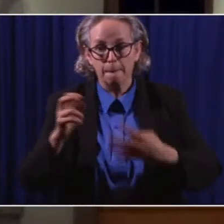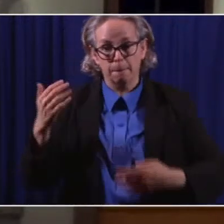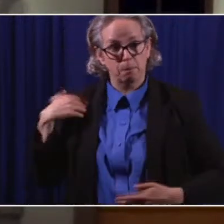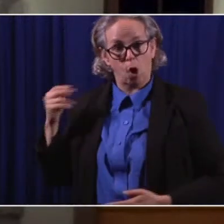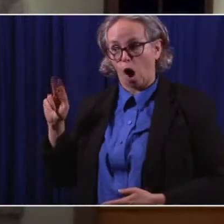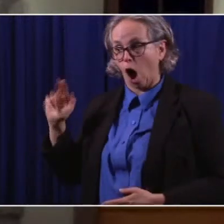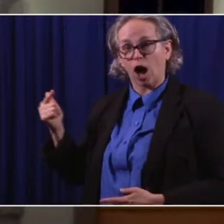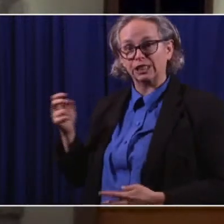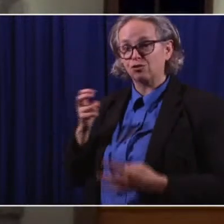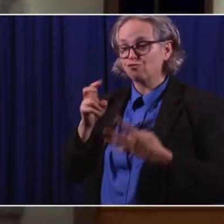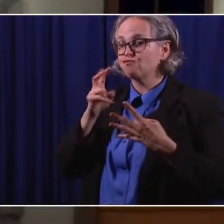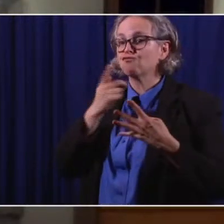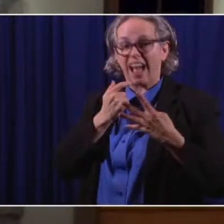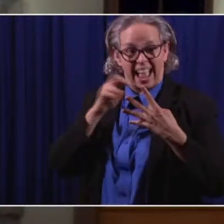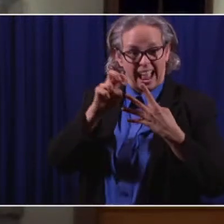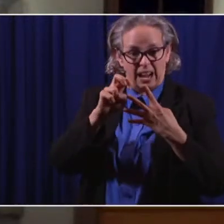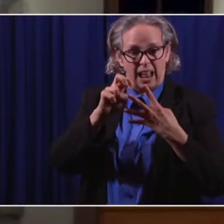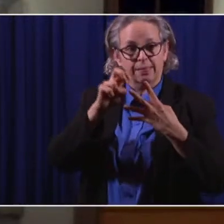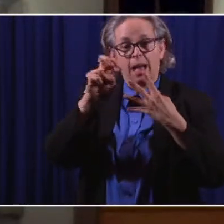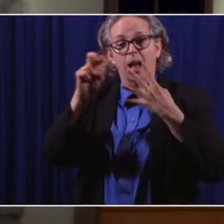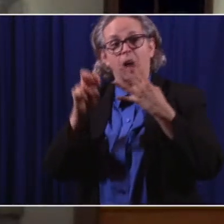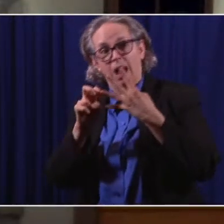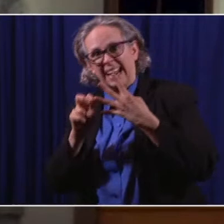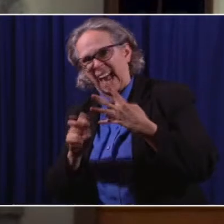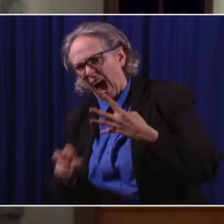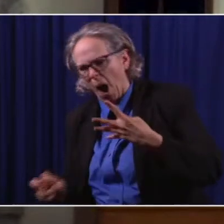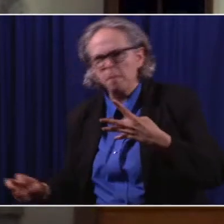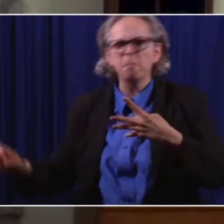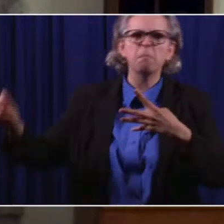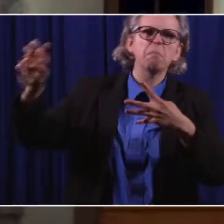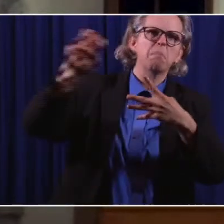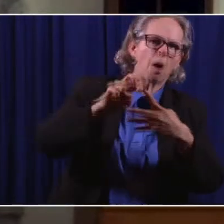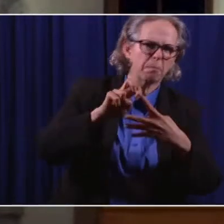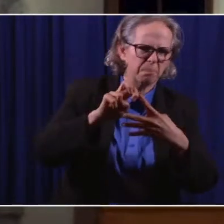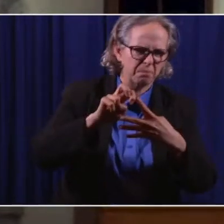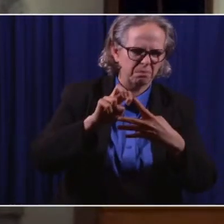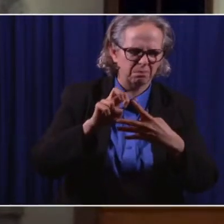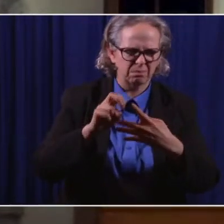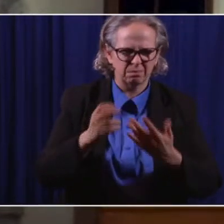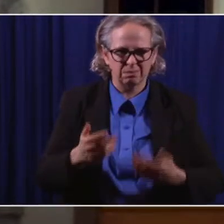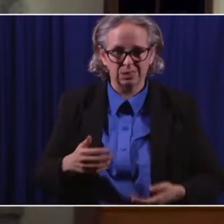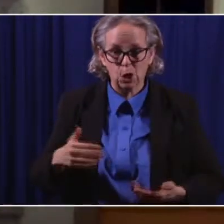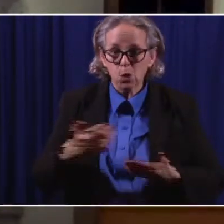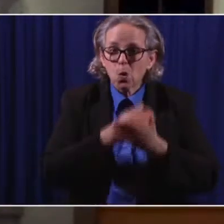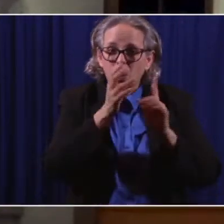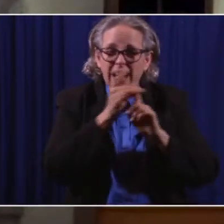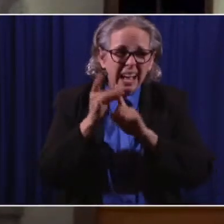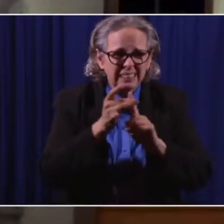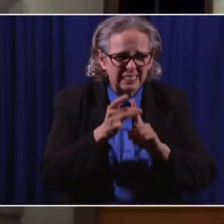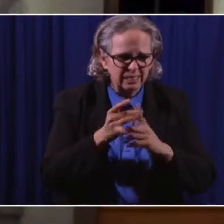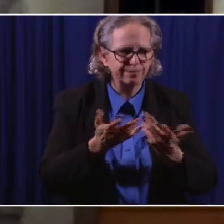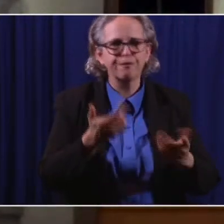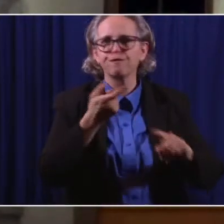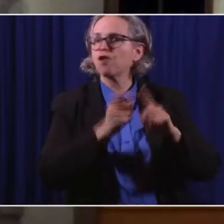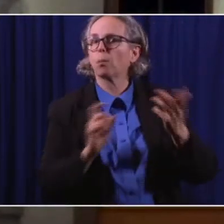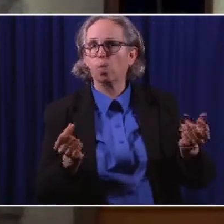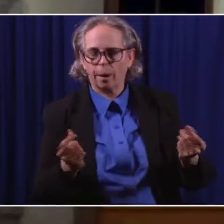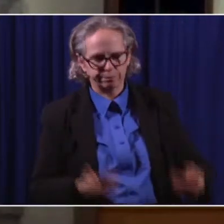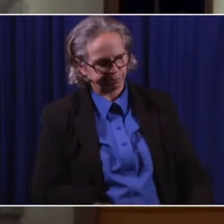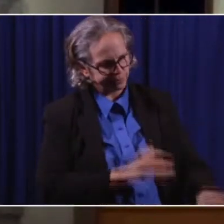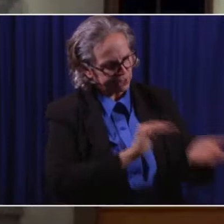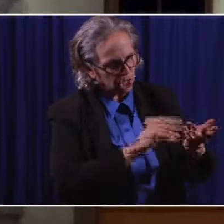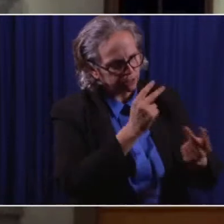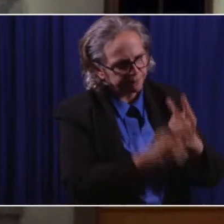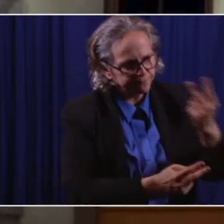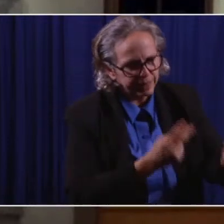had a sustained increase in new cases and outpatient visits. Local health department officials report spread from social gatherings,